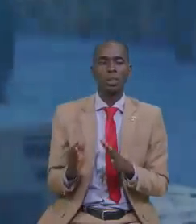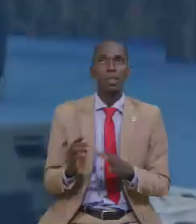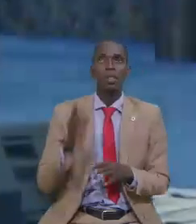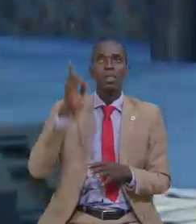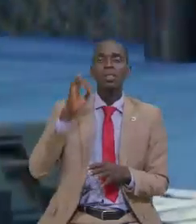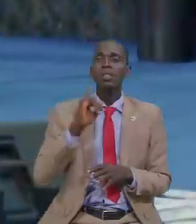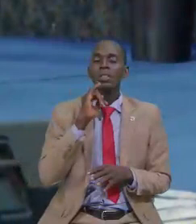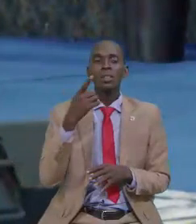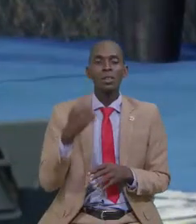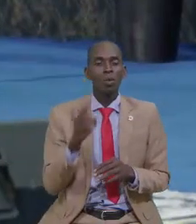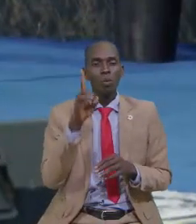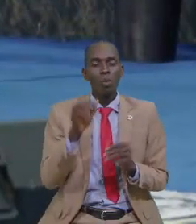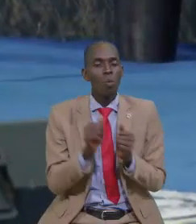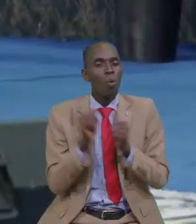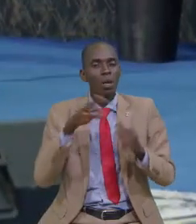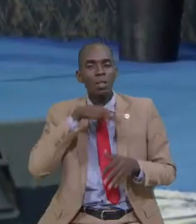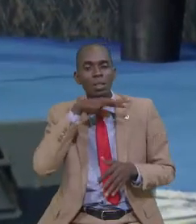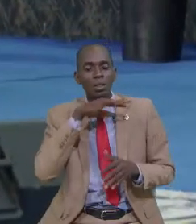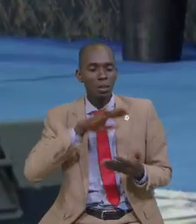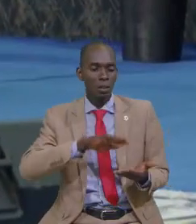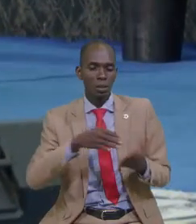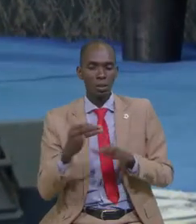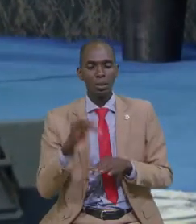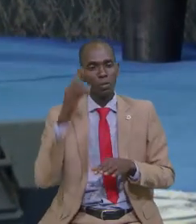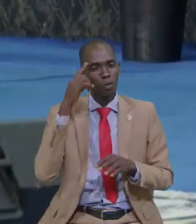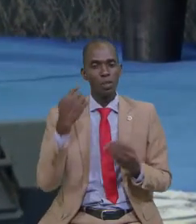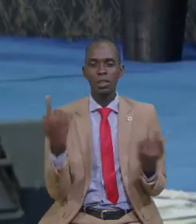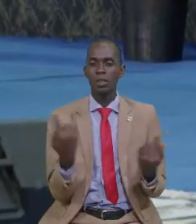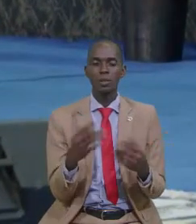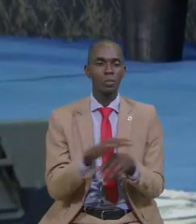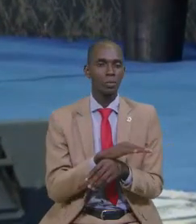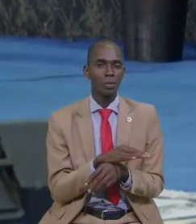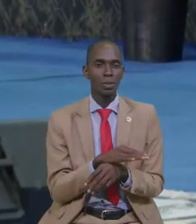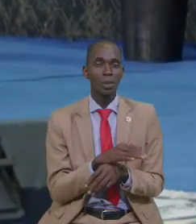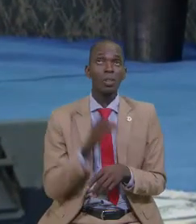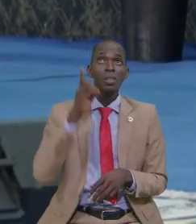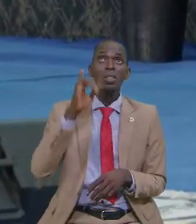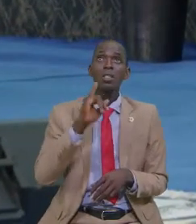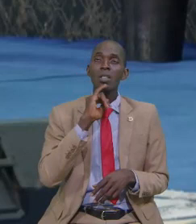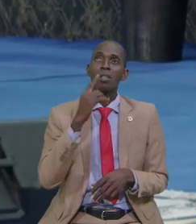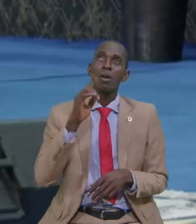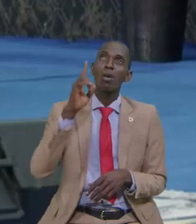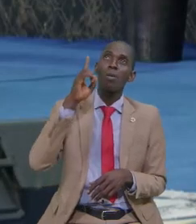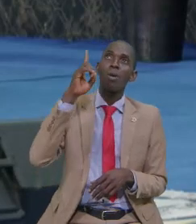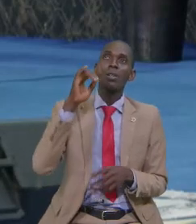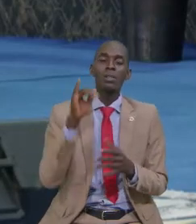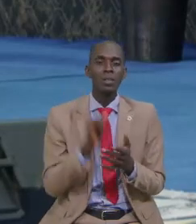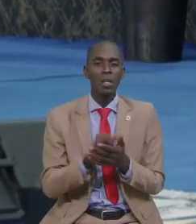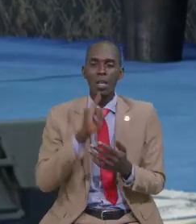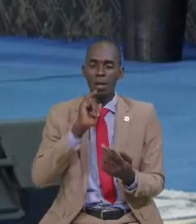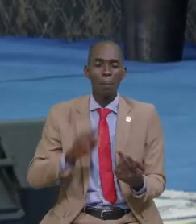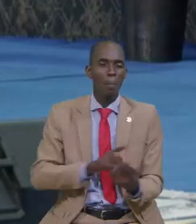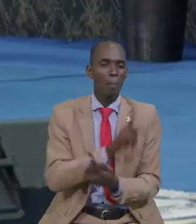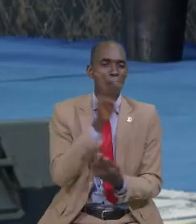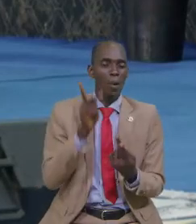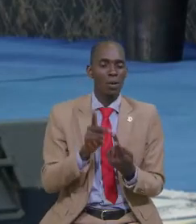spotless dying for the sinful. Is the one that is perfect